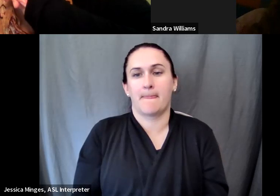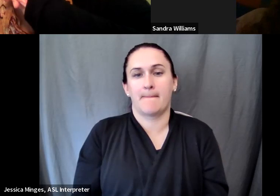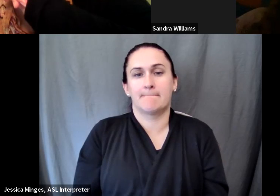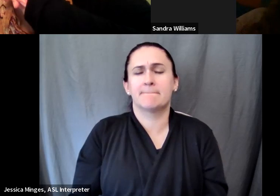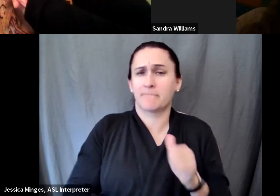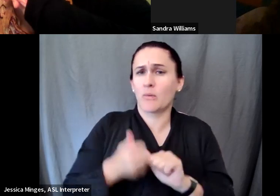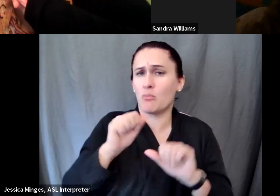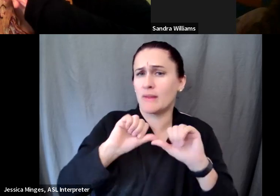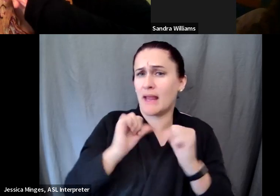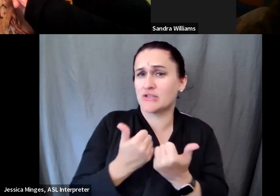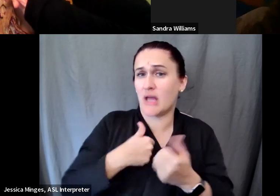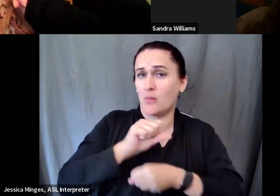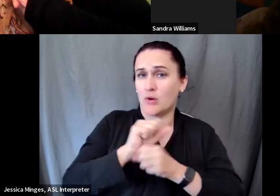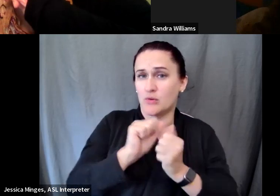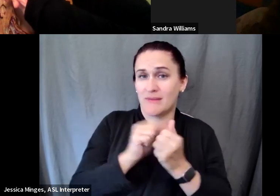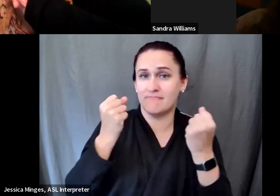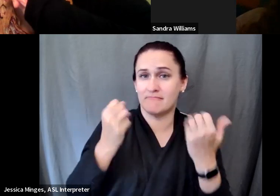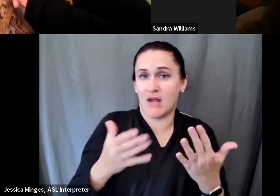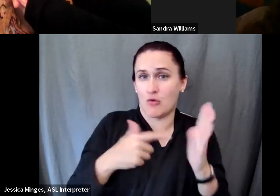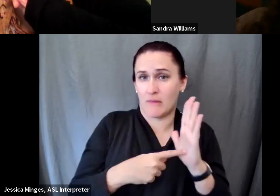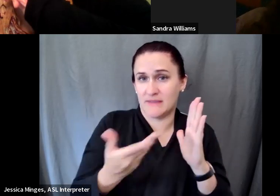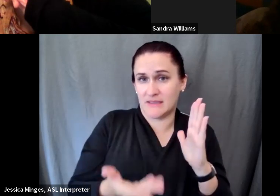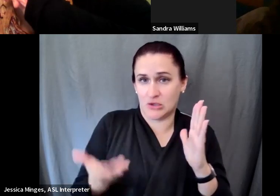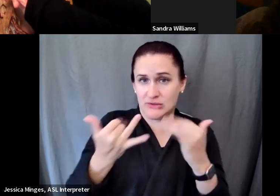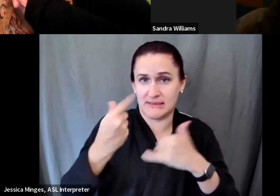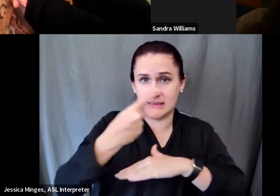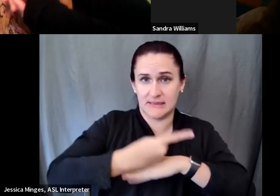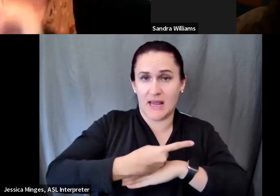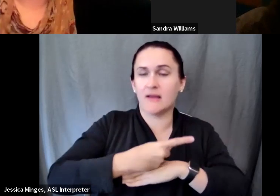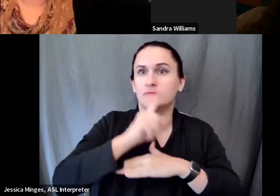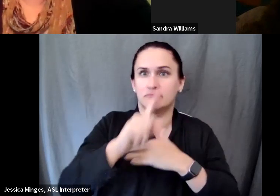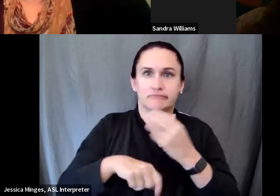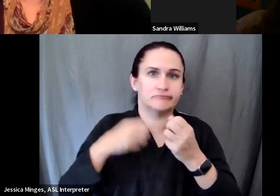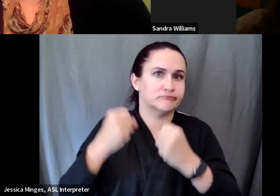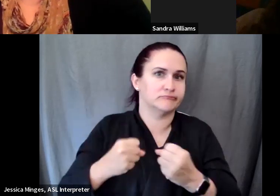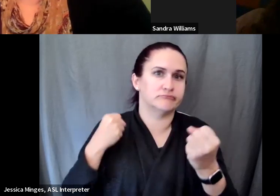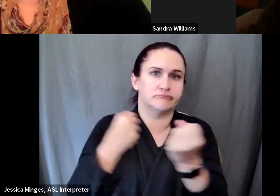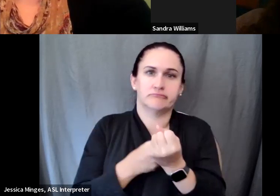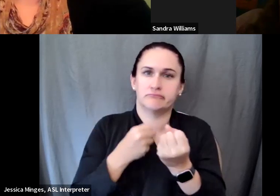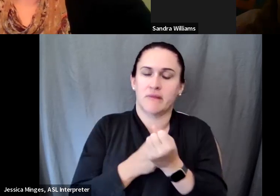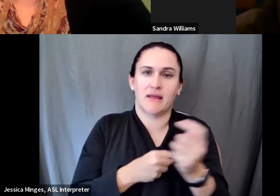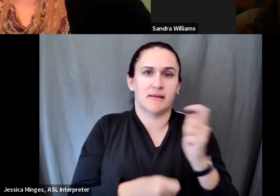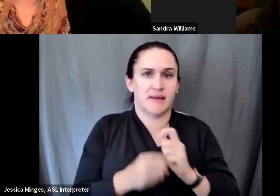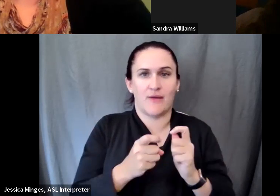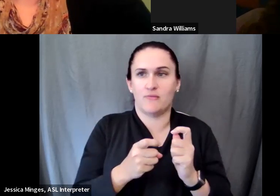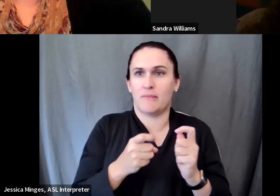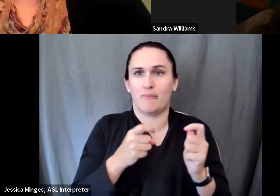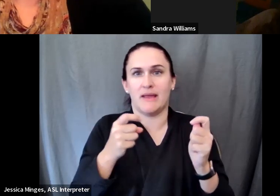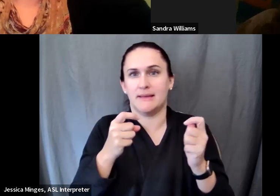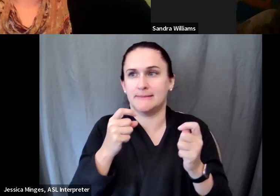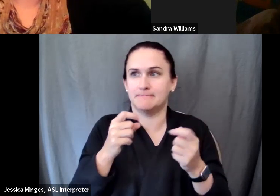agencies I worked with, a lot of them represented here today, were very supportive and gave me direction. Now,